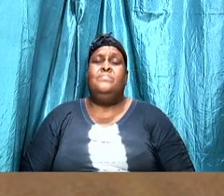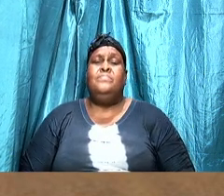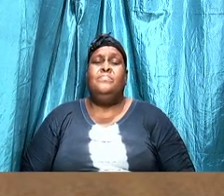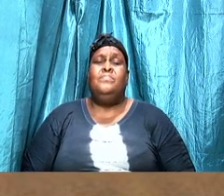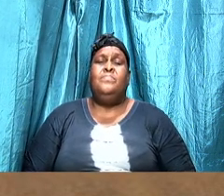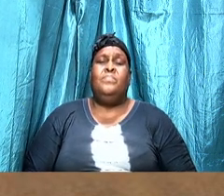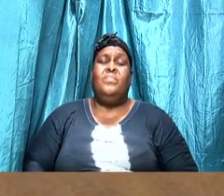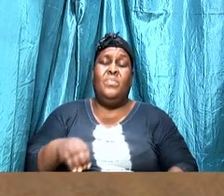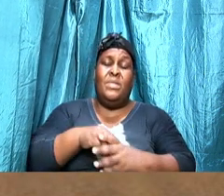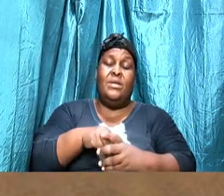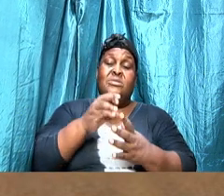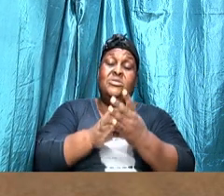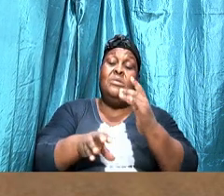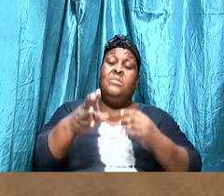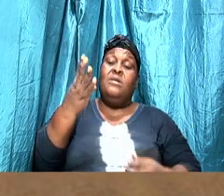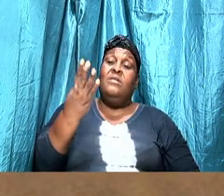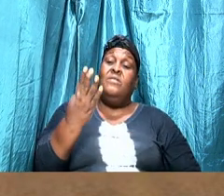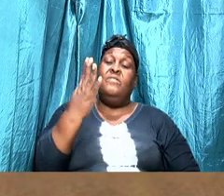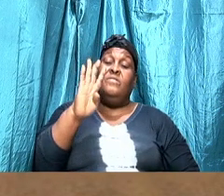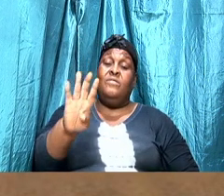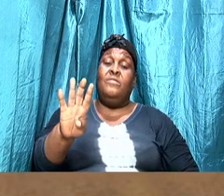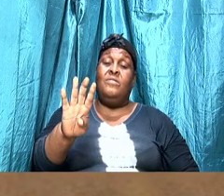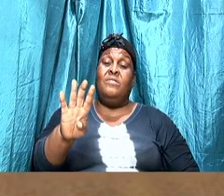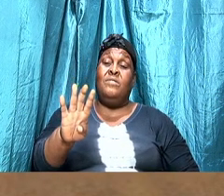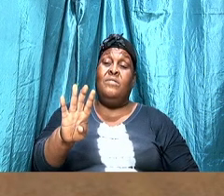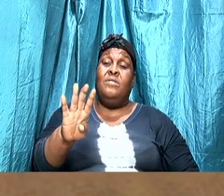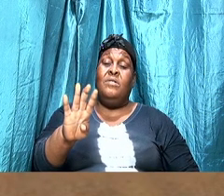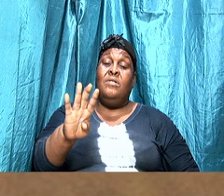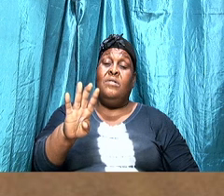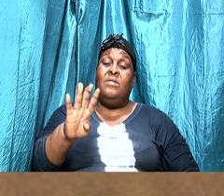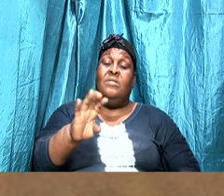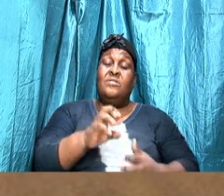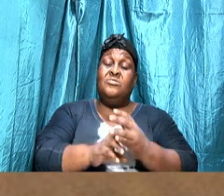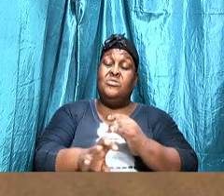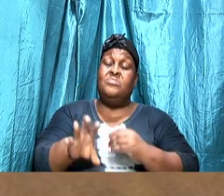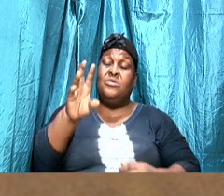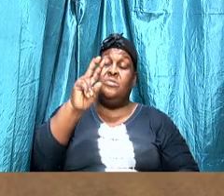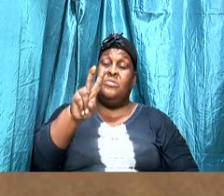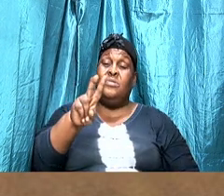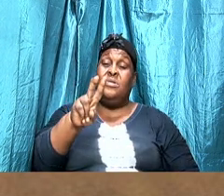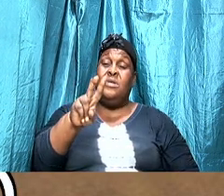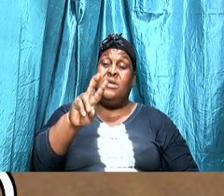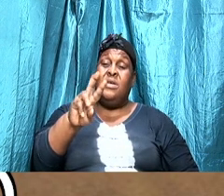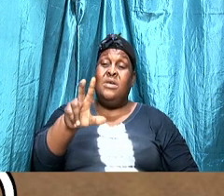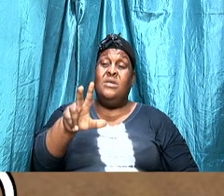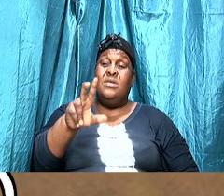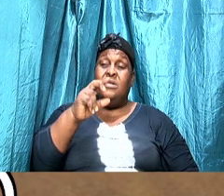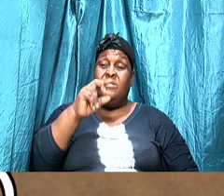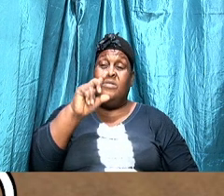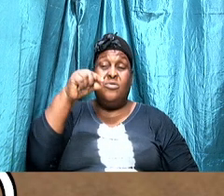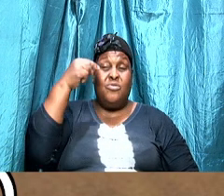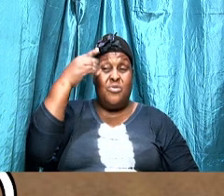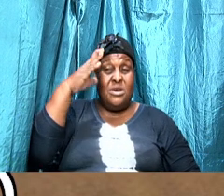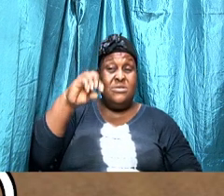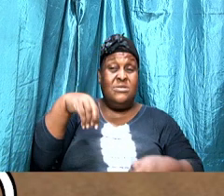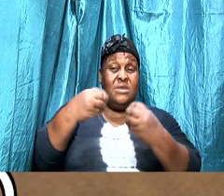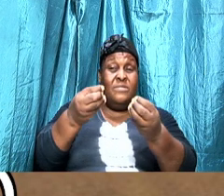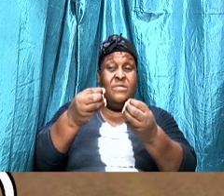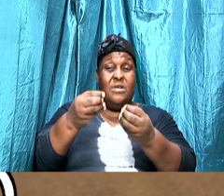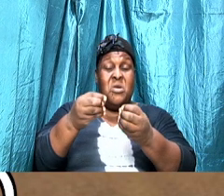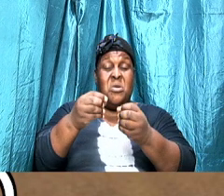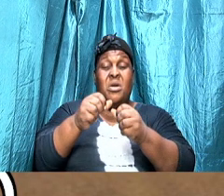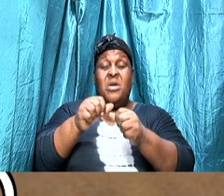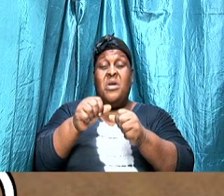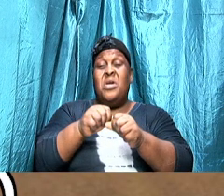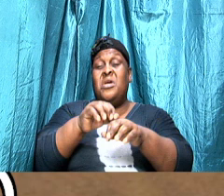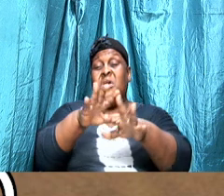in chapter 4, he said, in chapter 3, he said, for I say to the grace given unto you, to every man